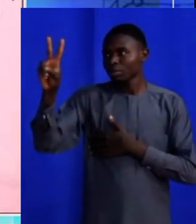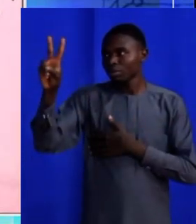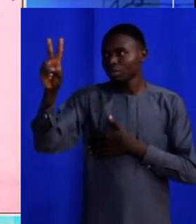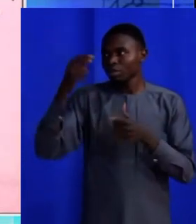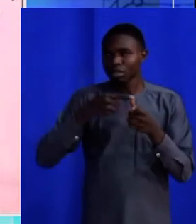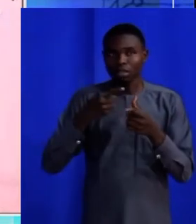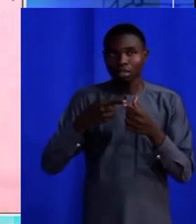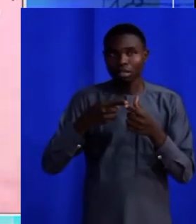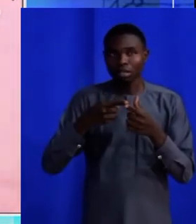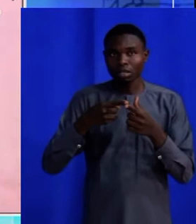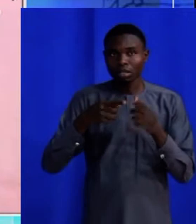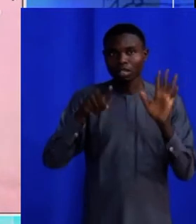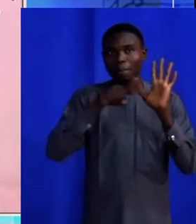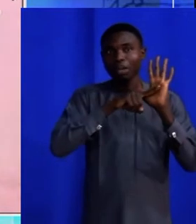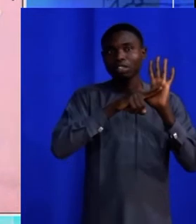Do we